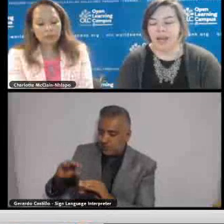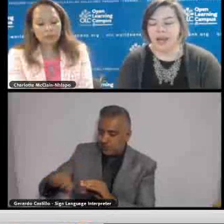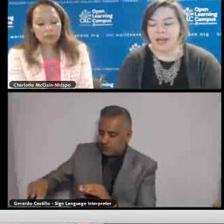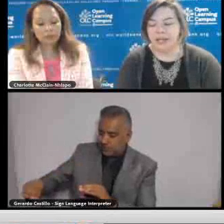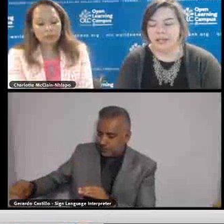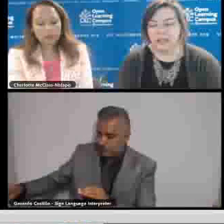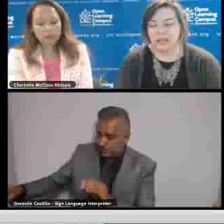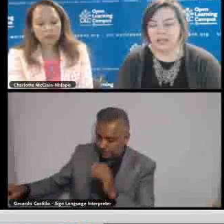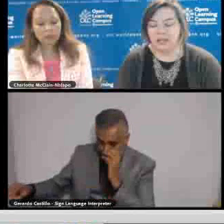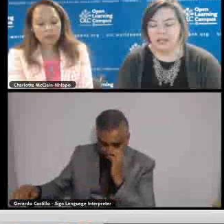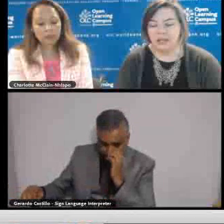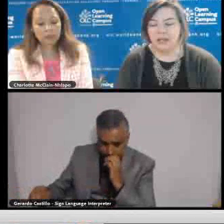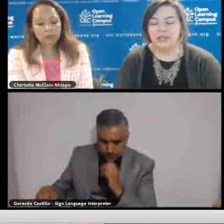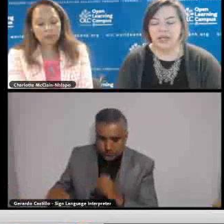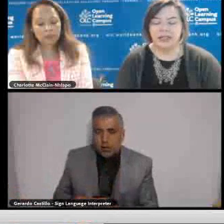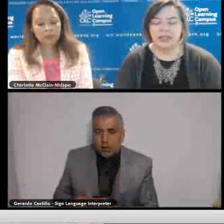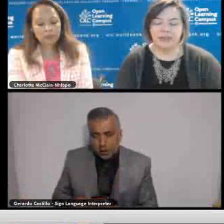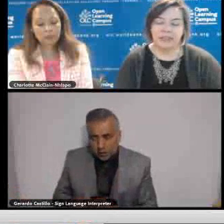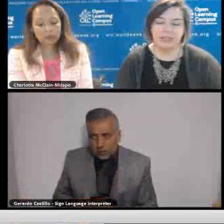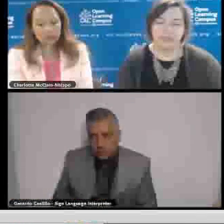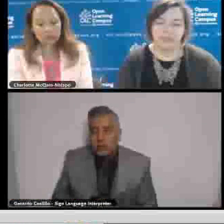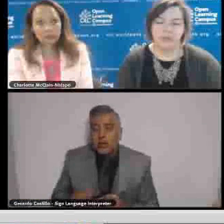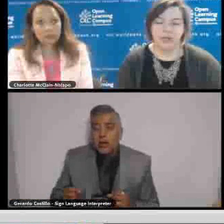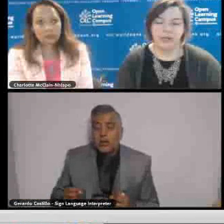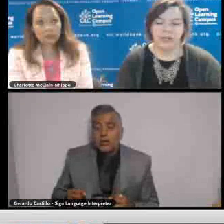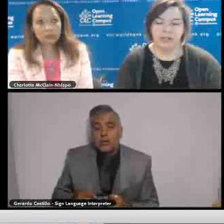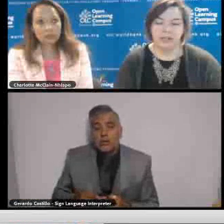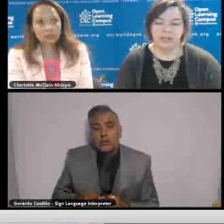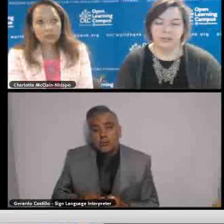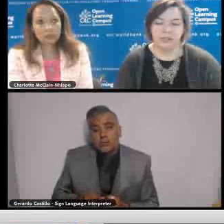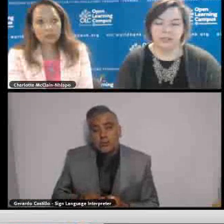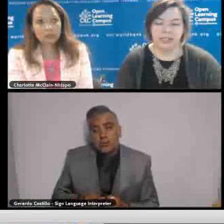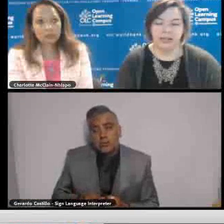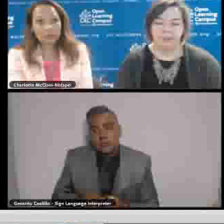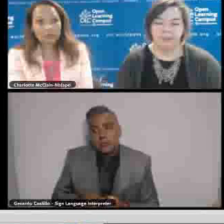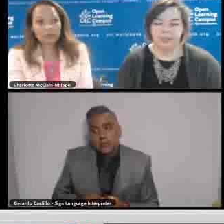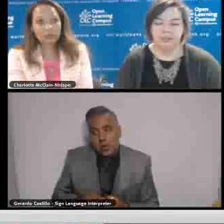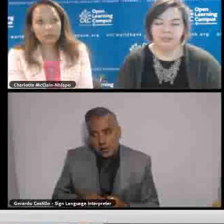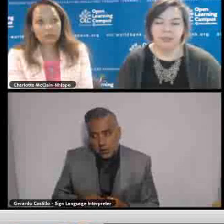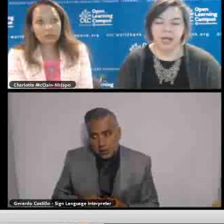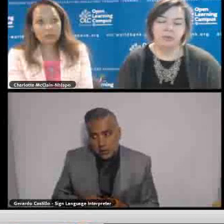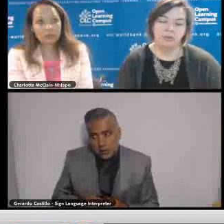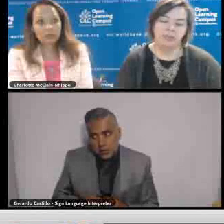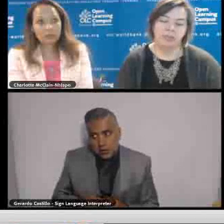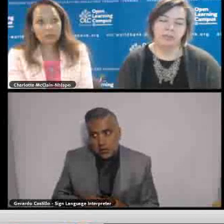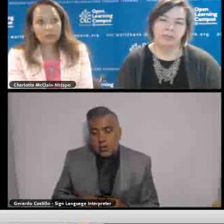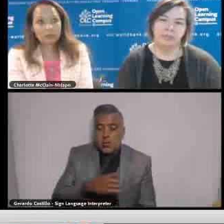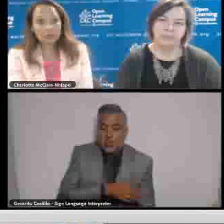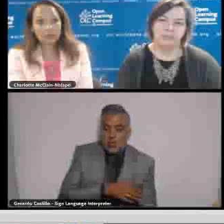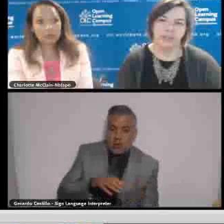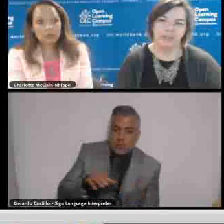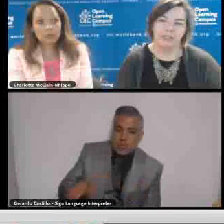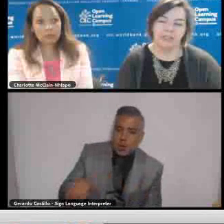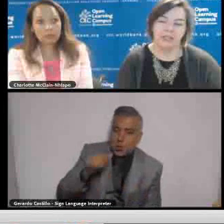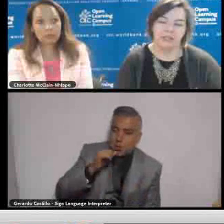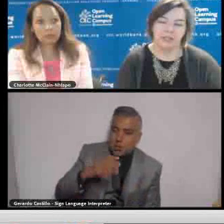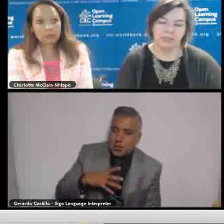And also lots of instances where examples of empowering women in the relief and the